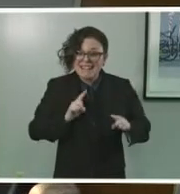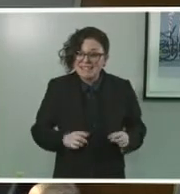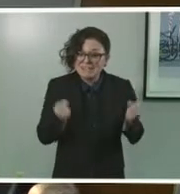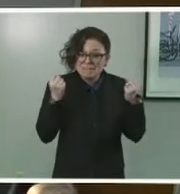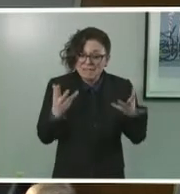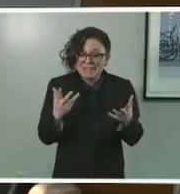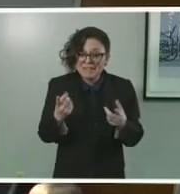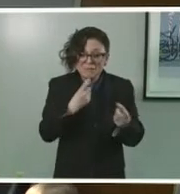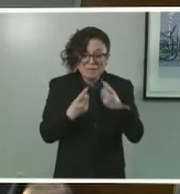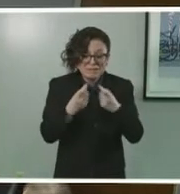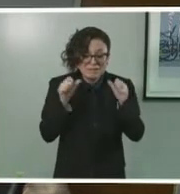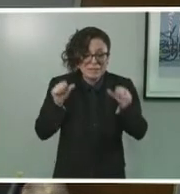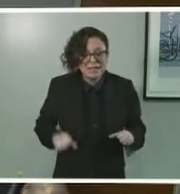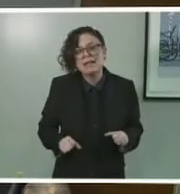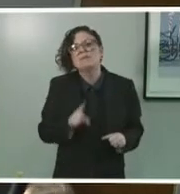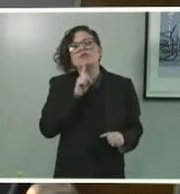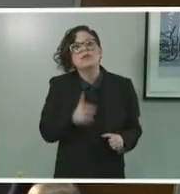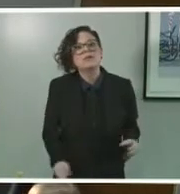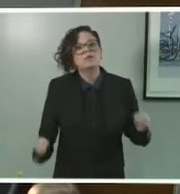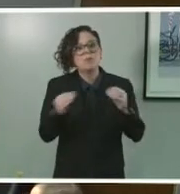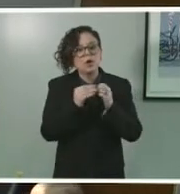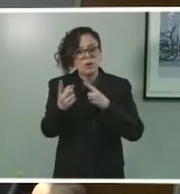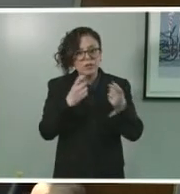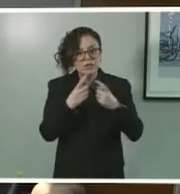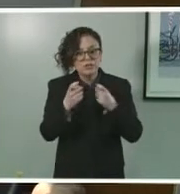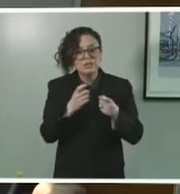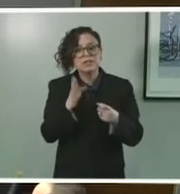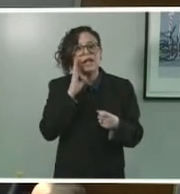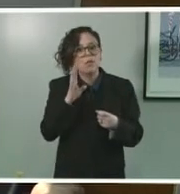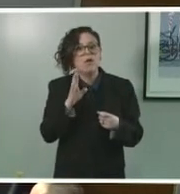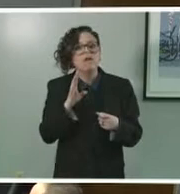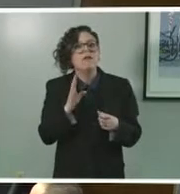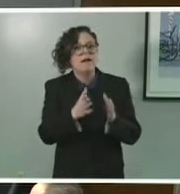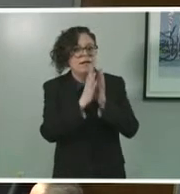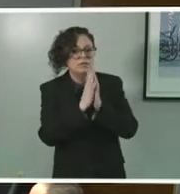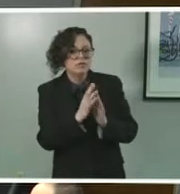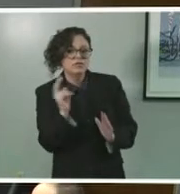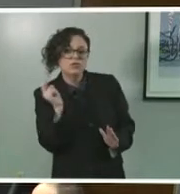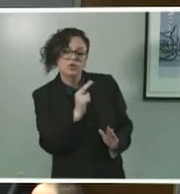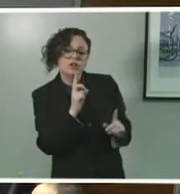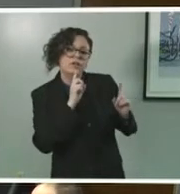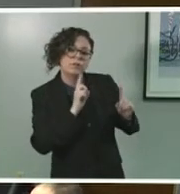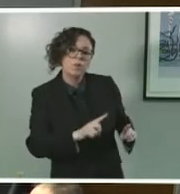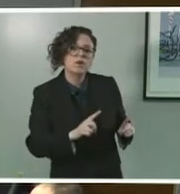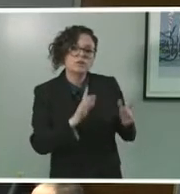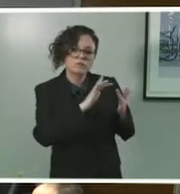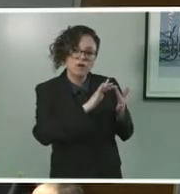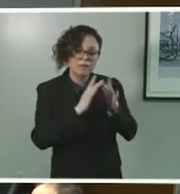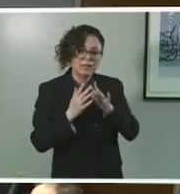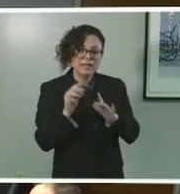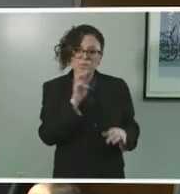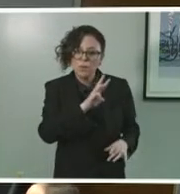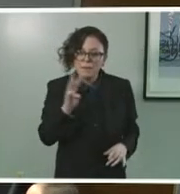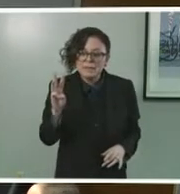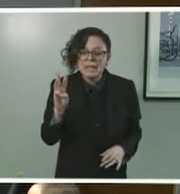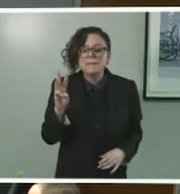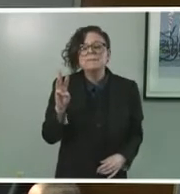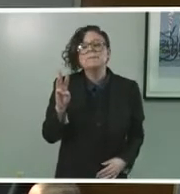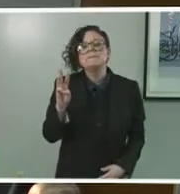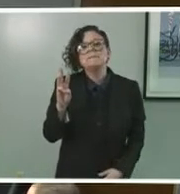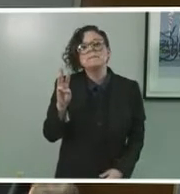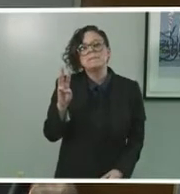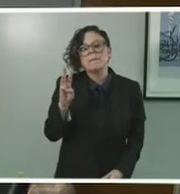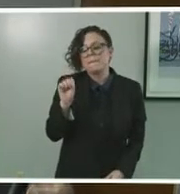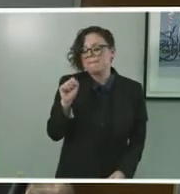can. I'm sure there are more, and we'll direct people again to the order on the website